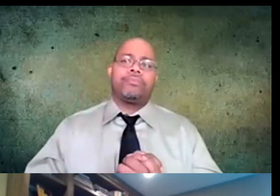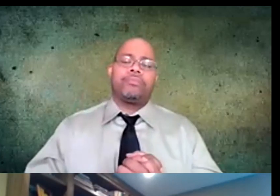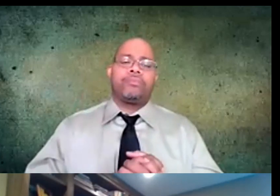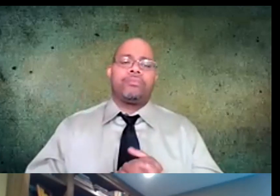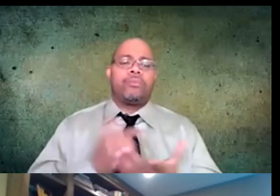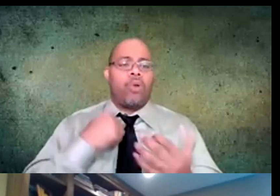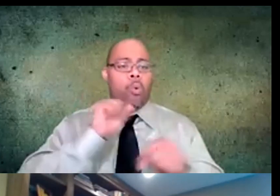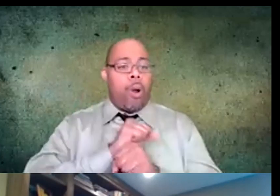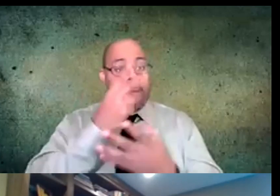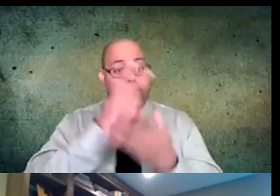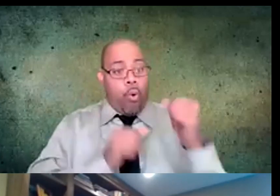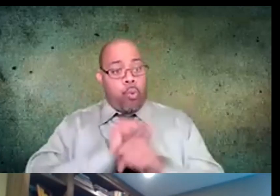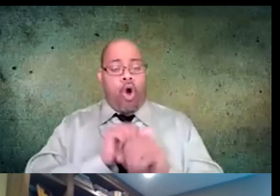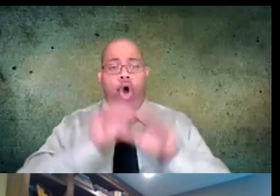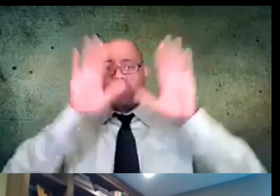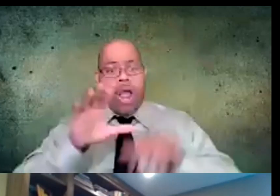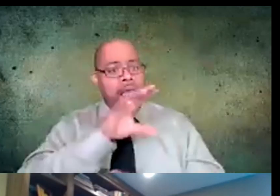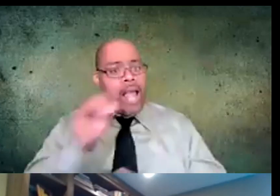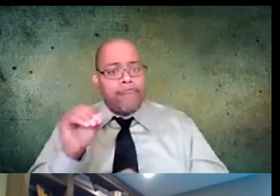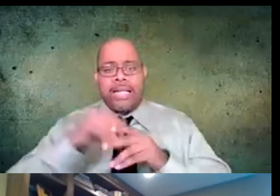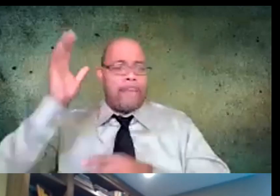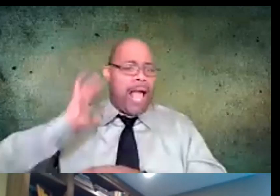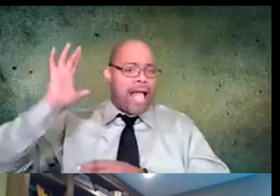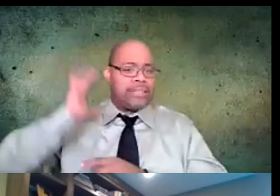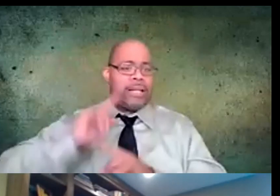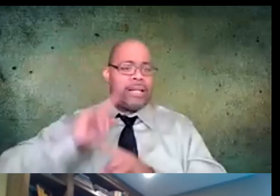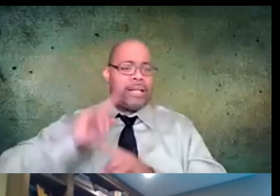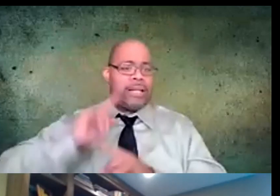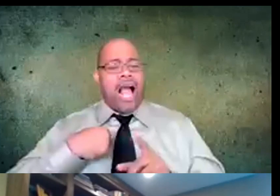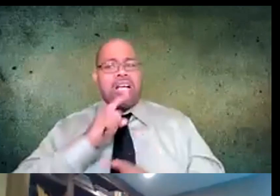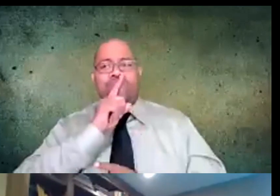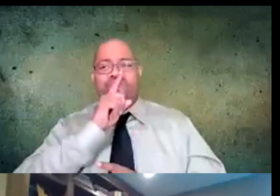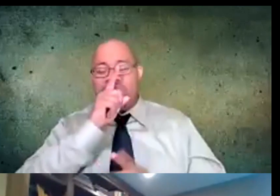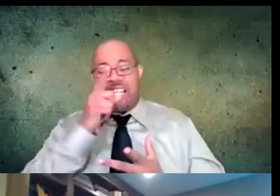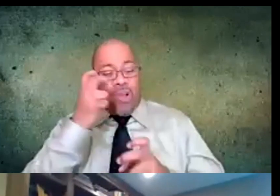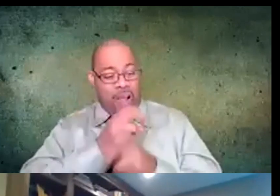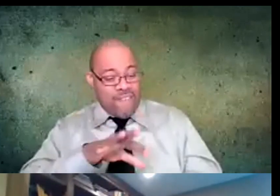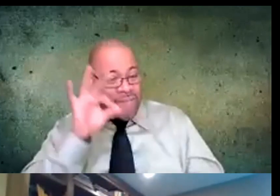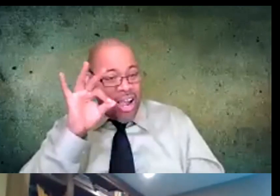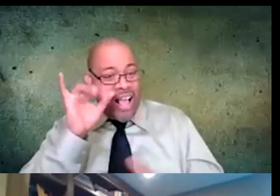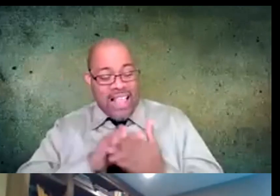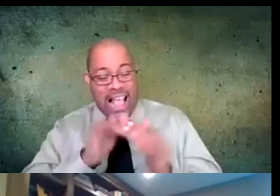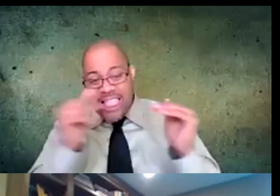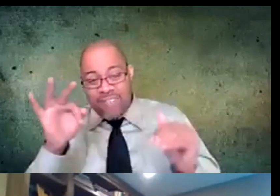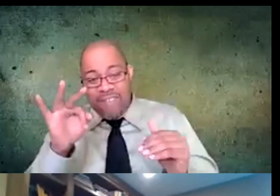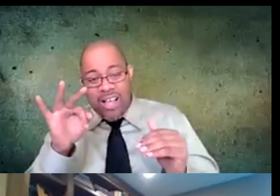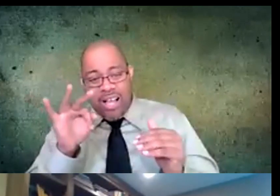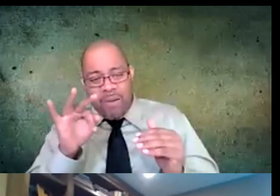we've both worked for great companies in the past, but I'd be hard pressed to say that this level of